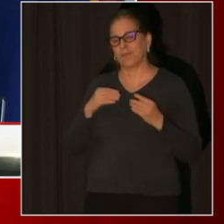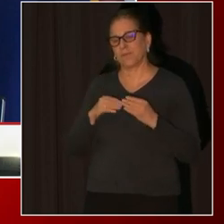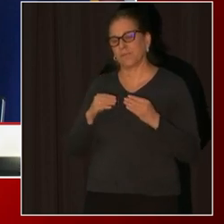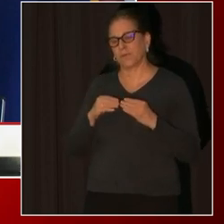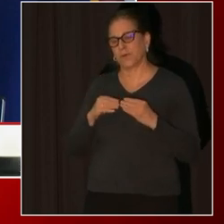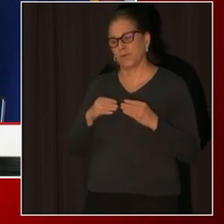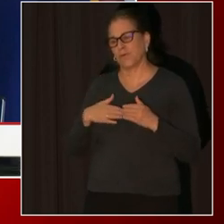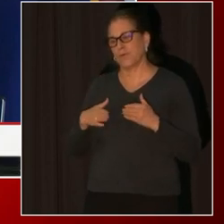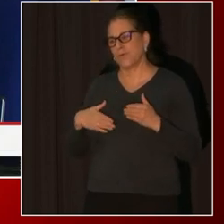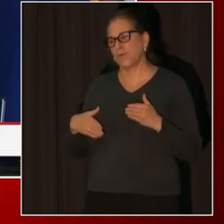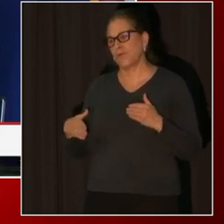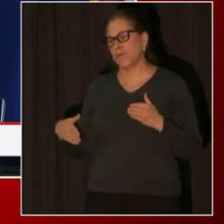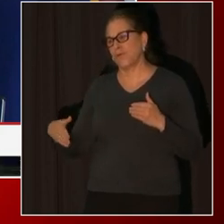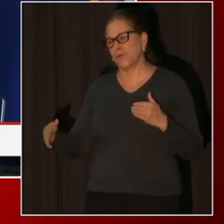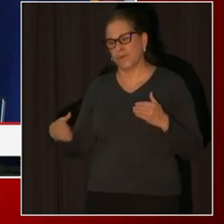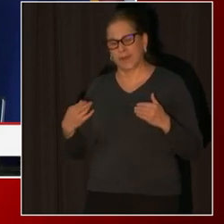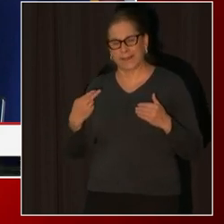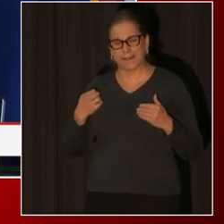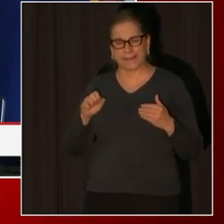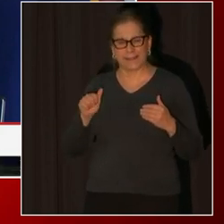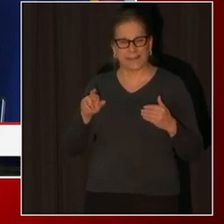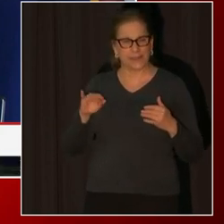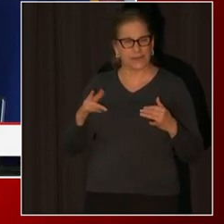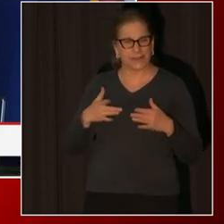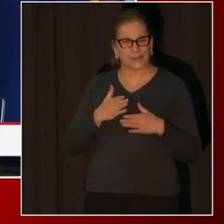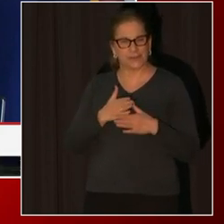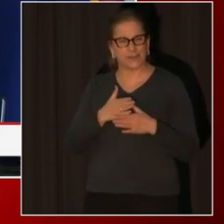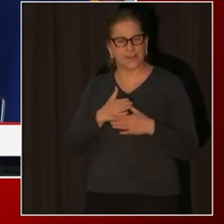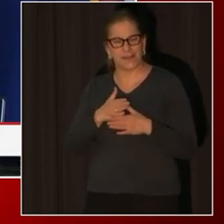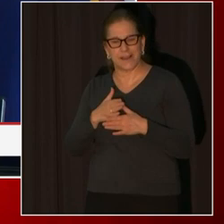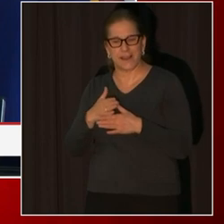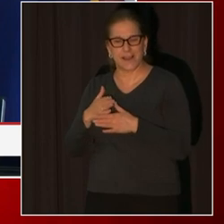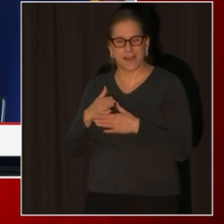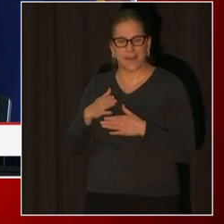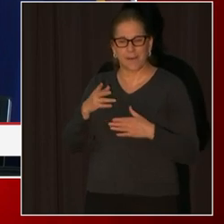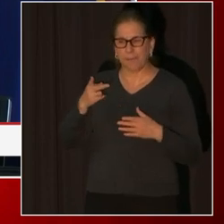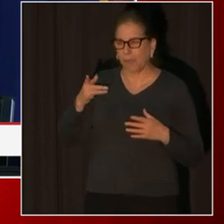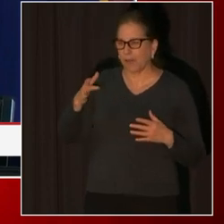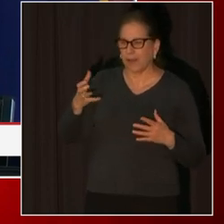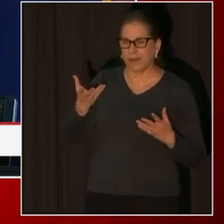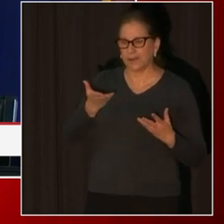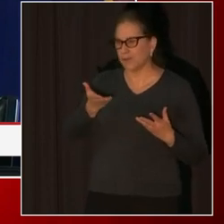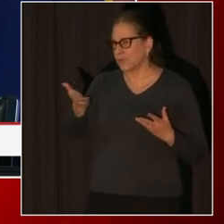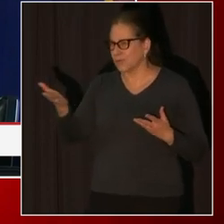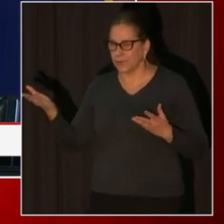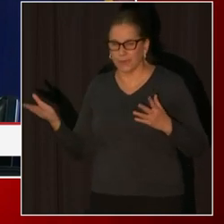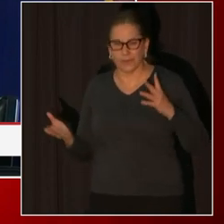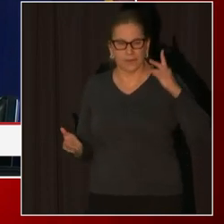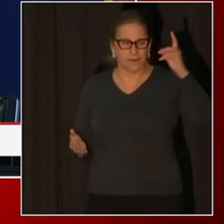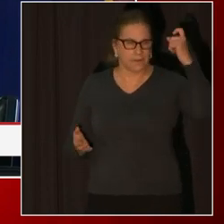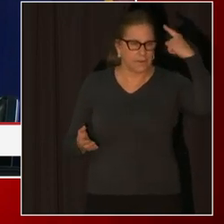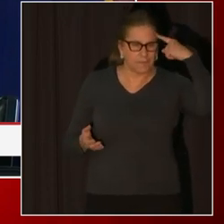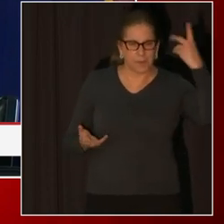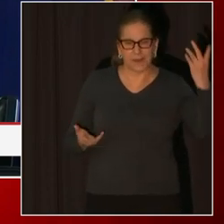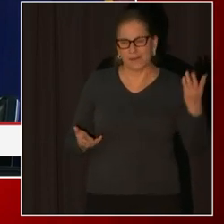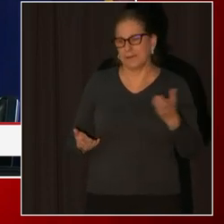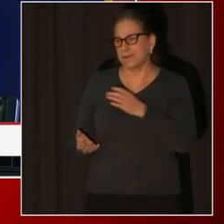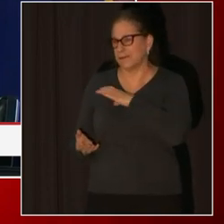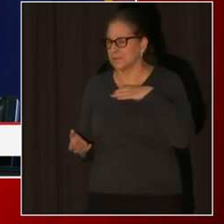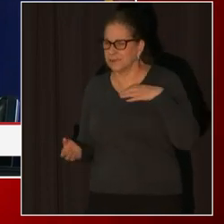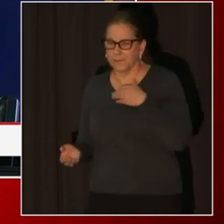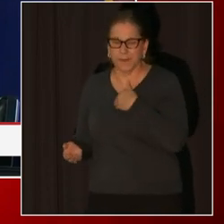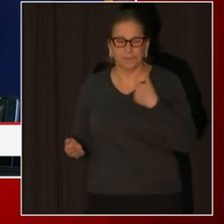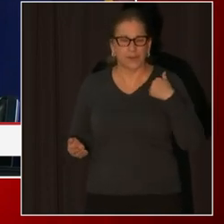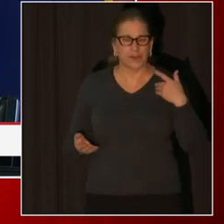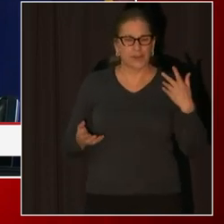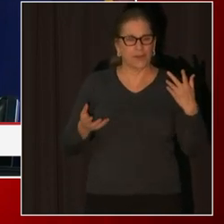went into this, I think everybody, when I say we, I'm talking about the public, you all, the government, the council members, expecting that there's going to have to be a lot